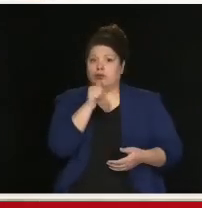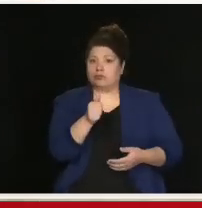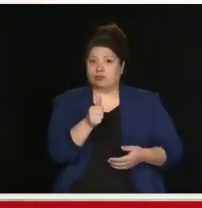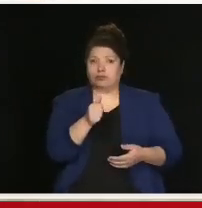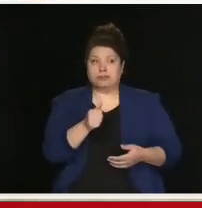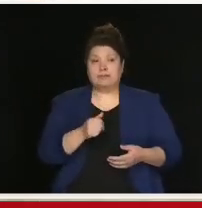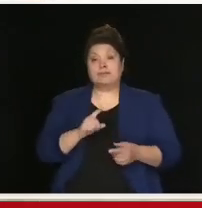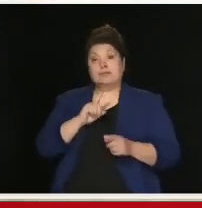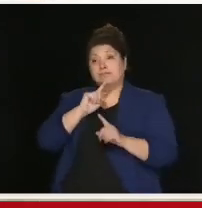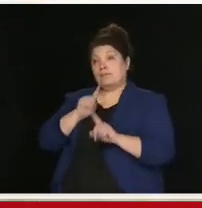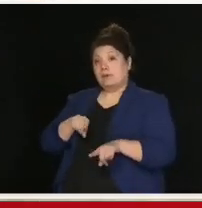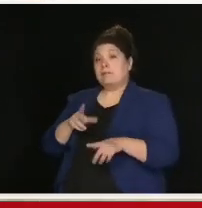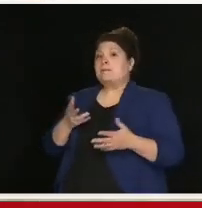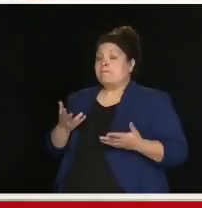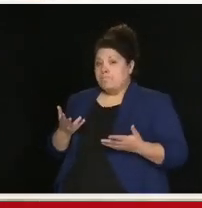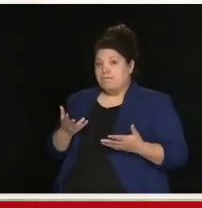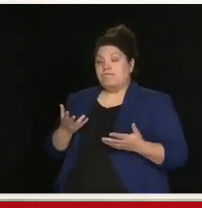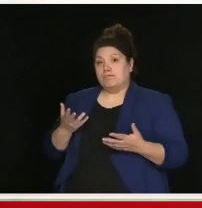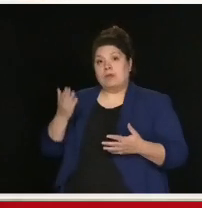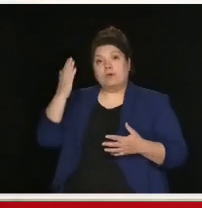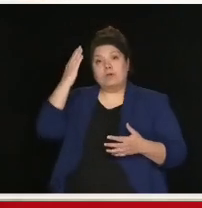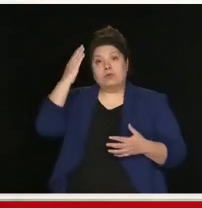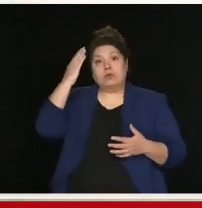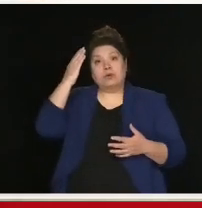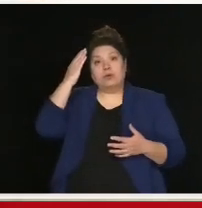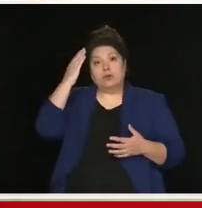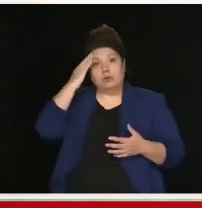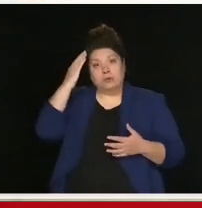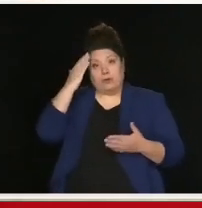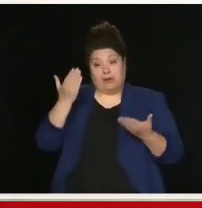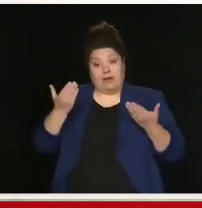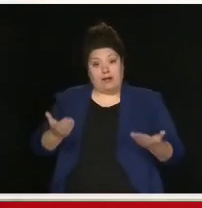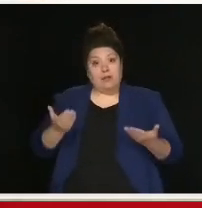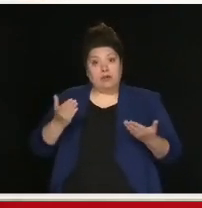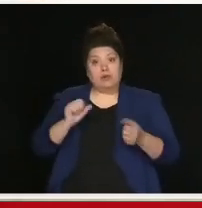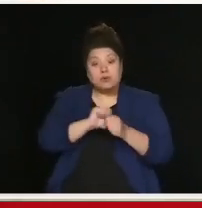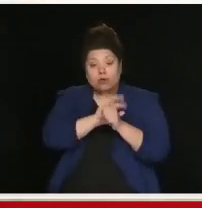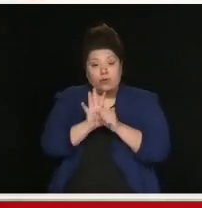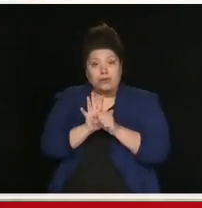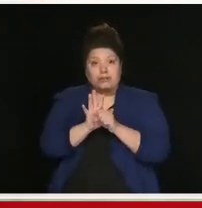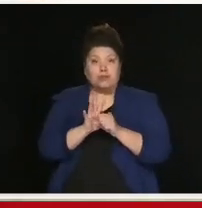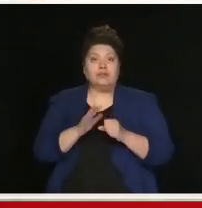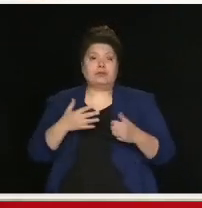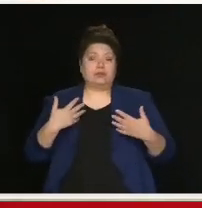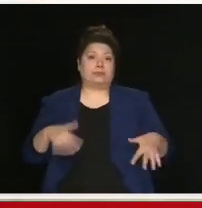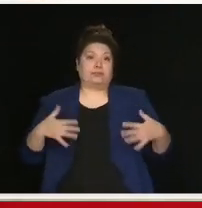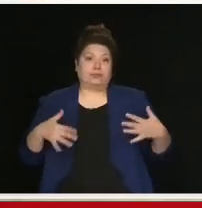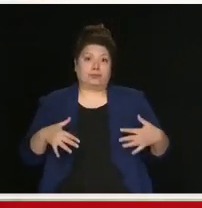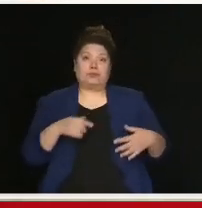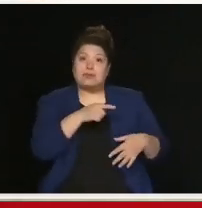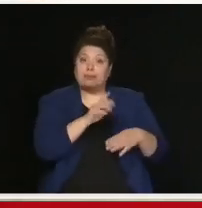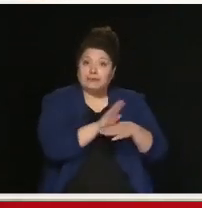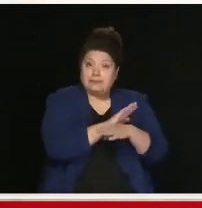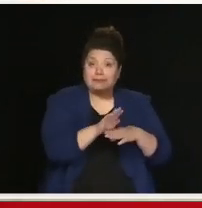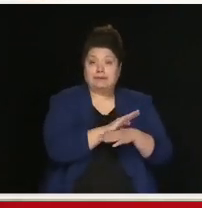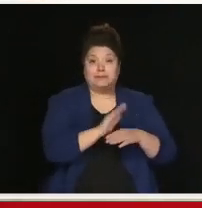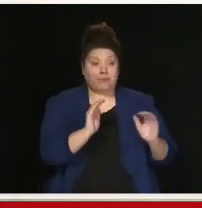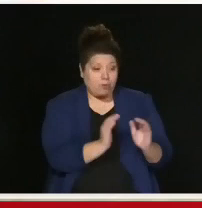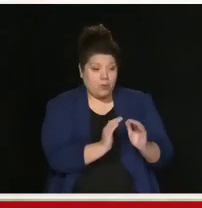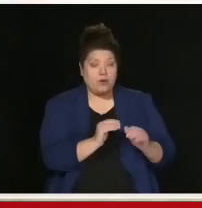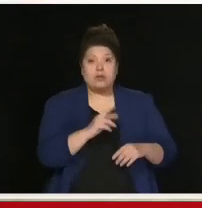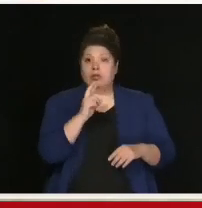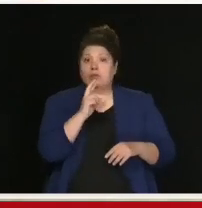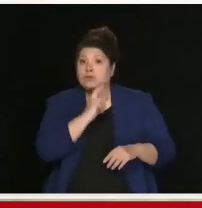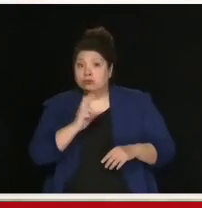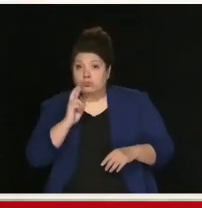know it's a difficult crisis for smaller businesses, particularly restaurants, small businesses